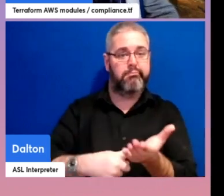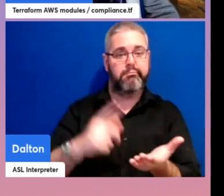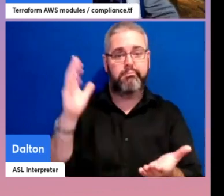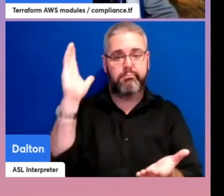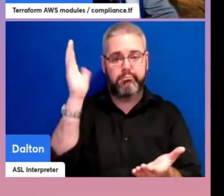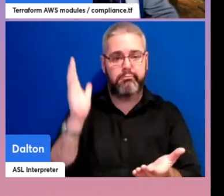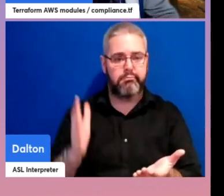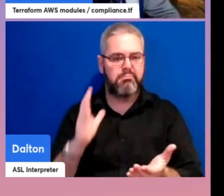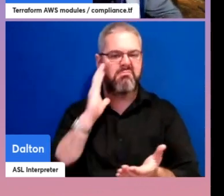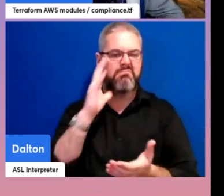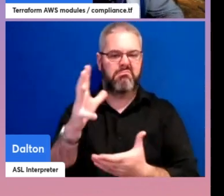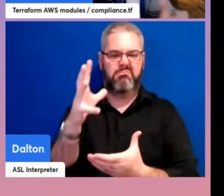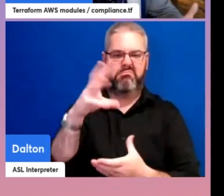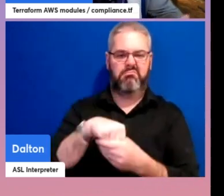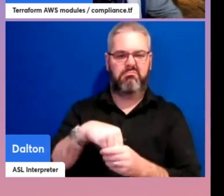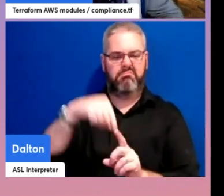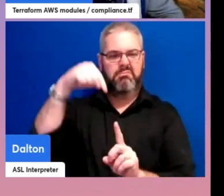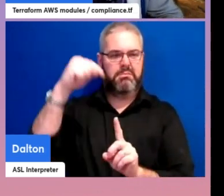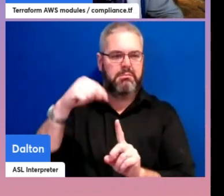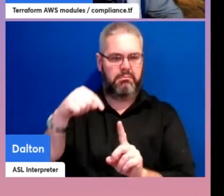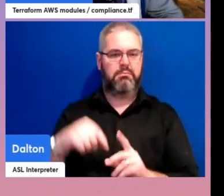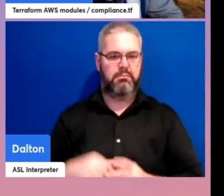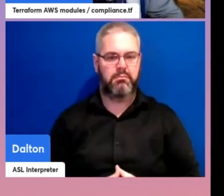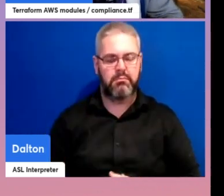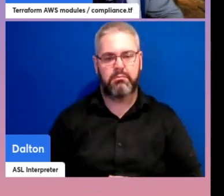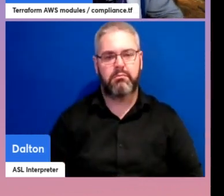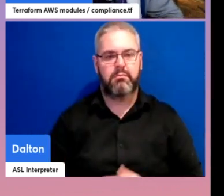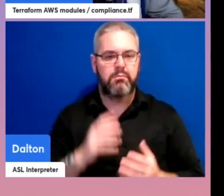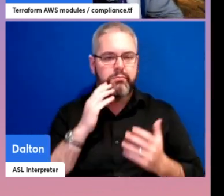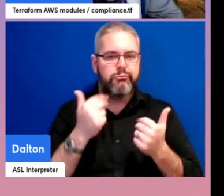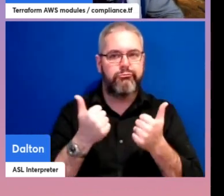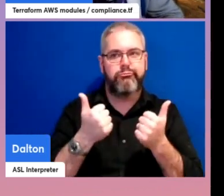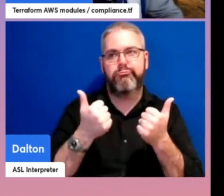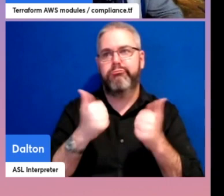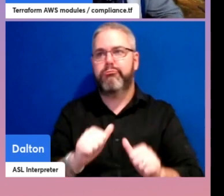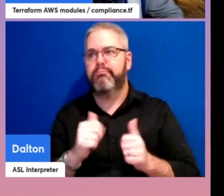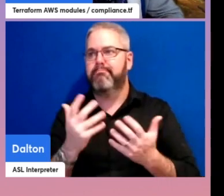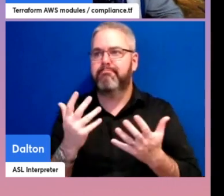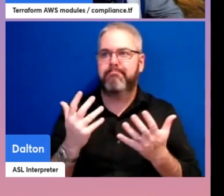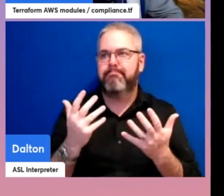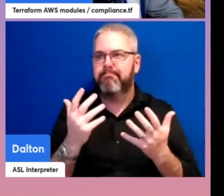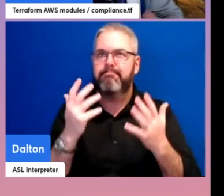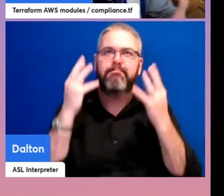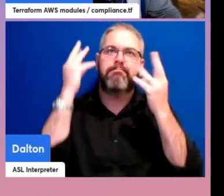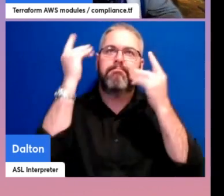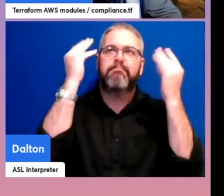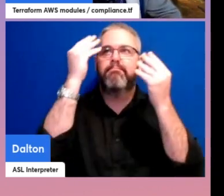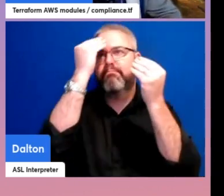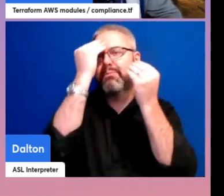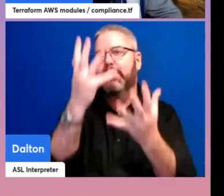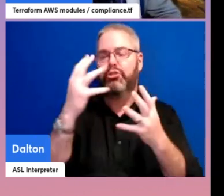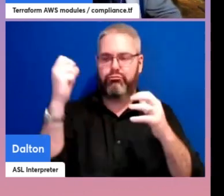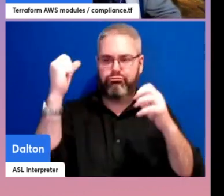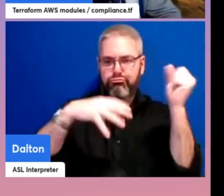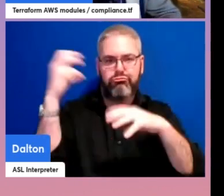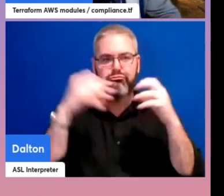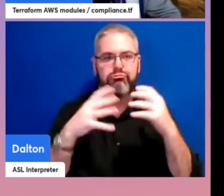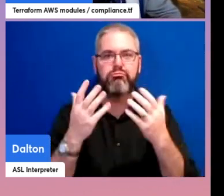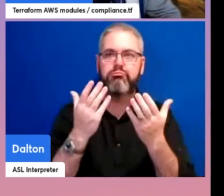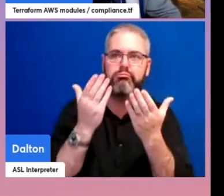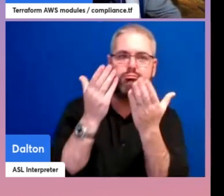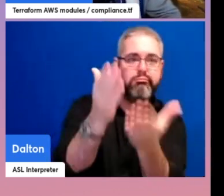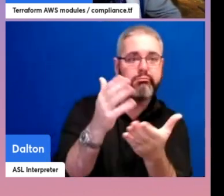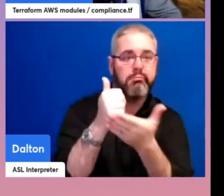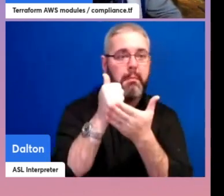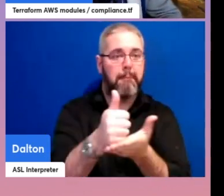these aspects, and I will try to bring some information to help you to succeed in the near